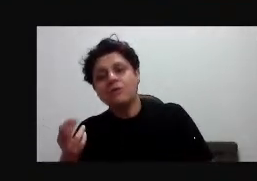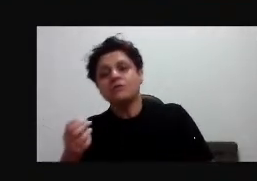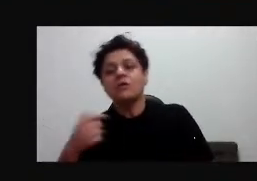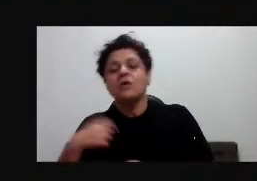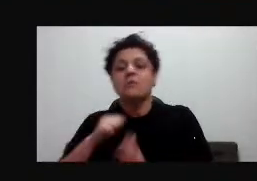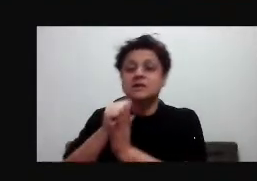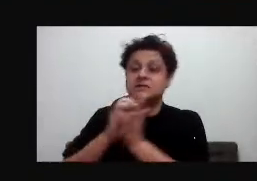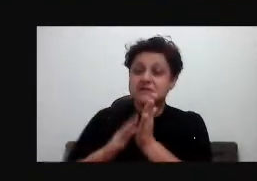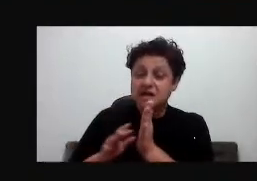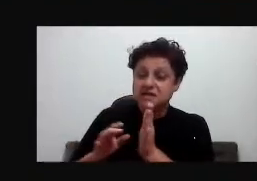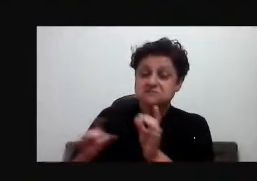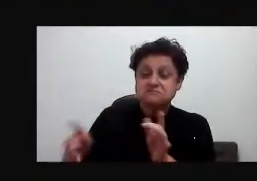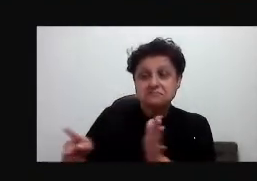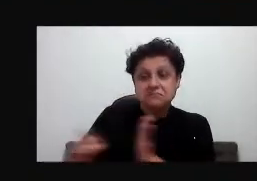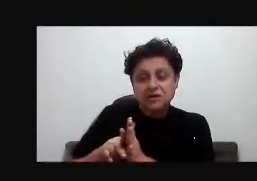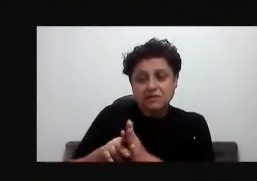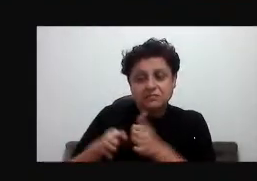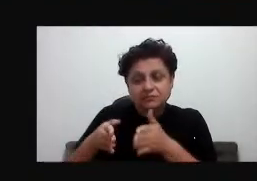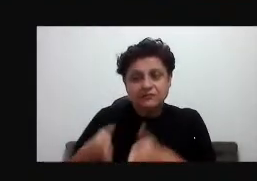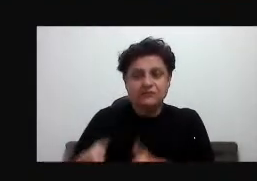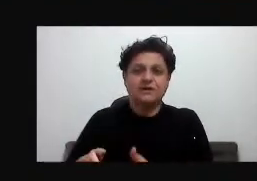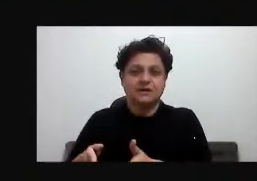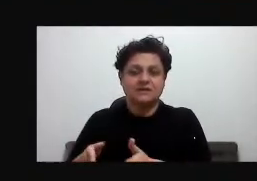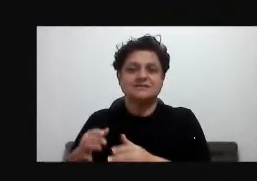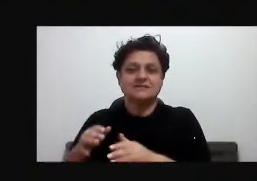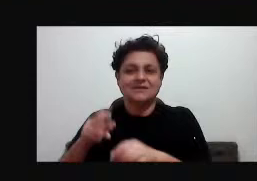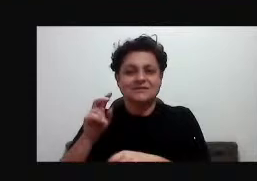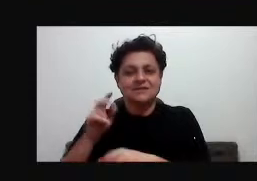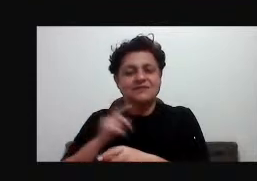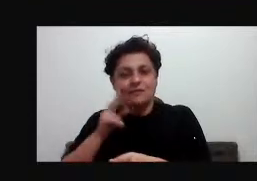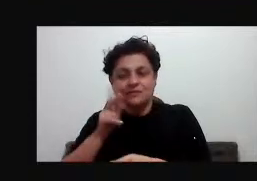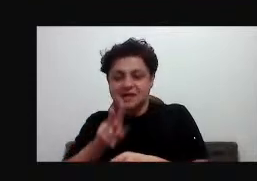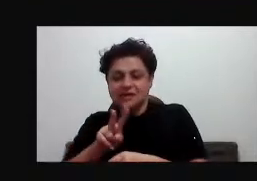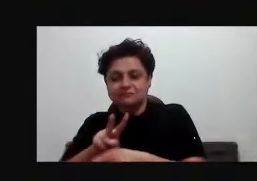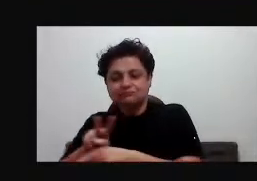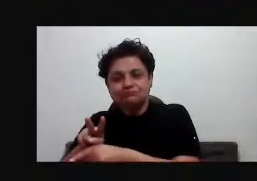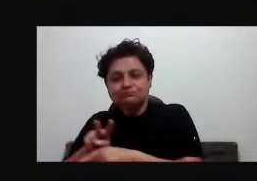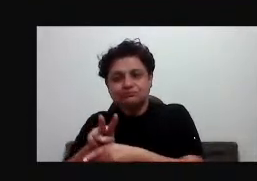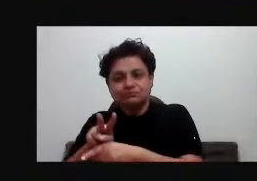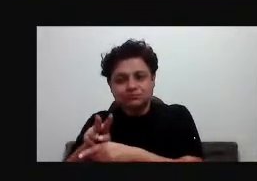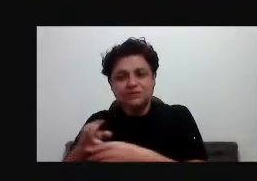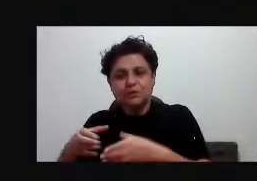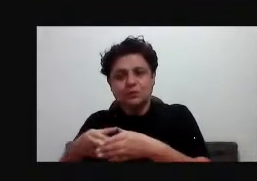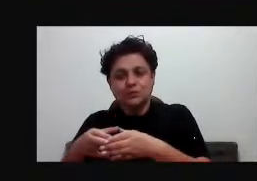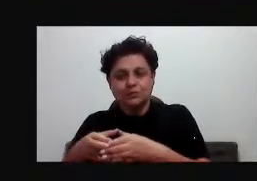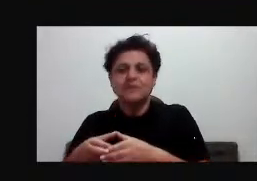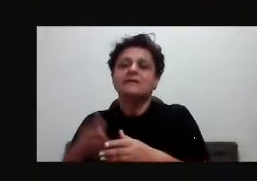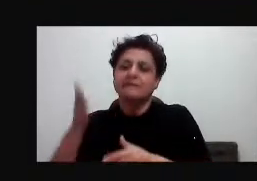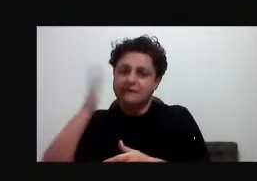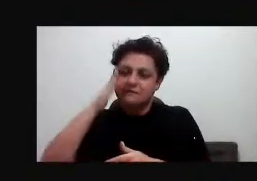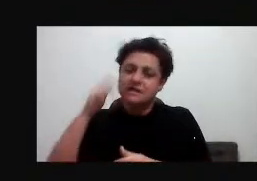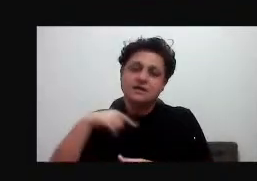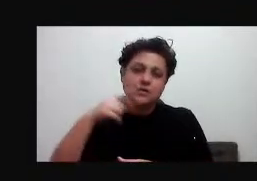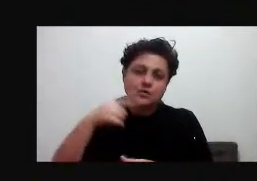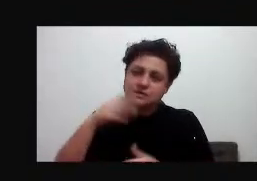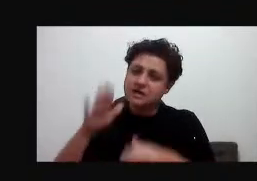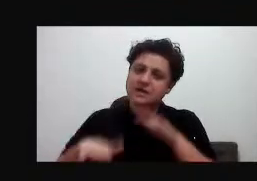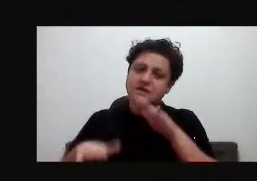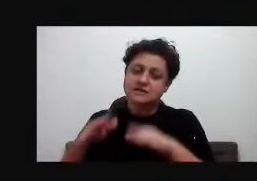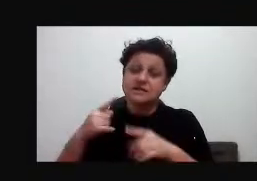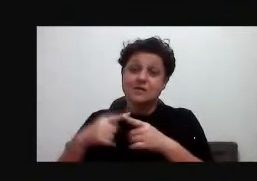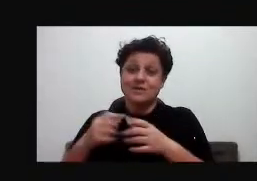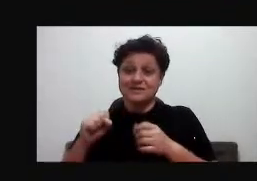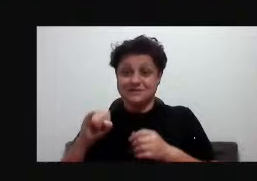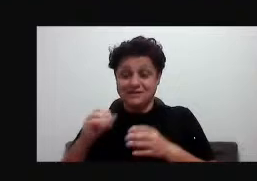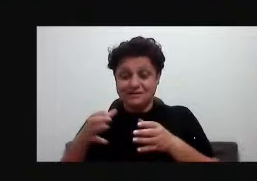students. Now, I do realize that isn't always possible, because if you have a small classroom and not a very big